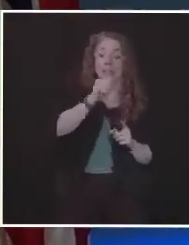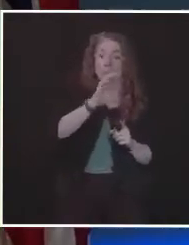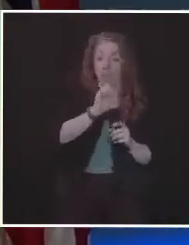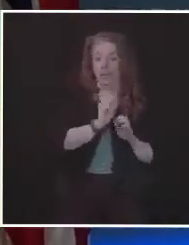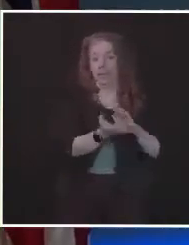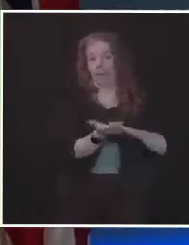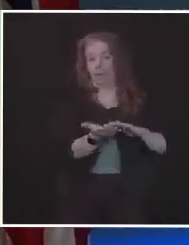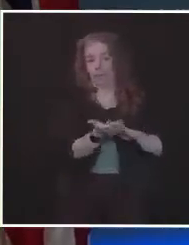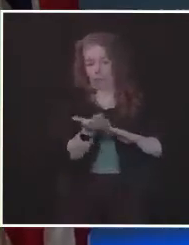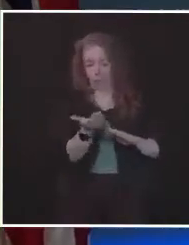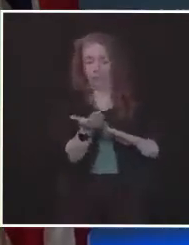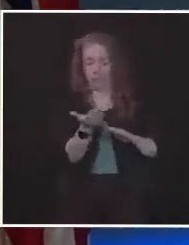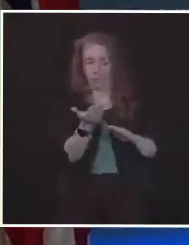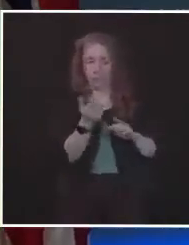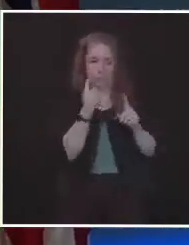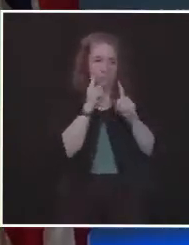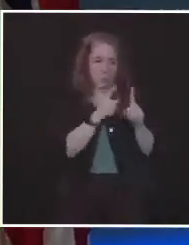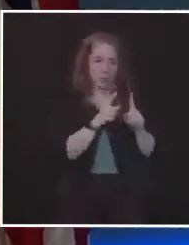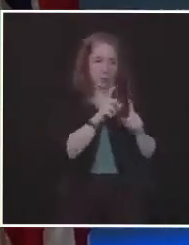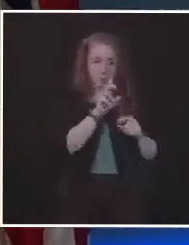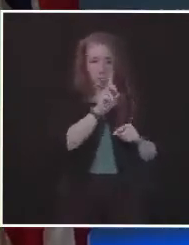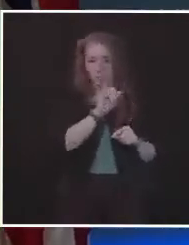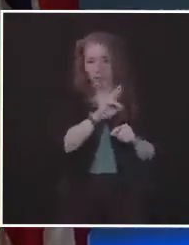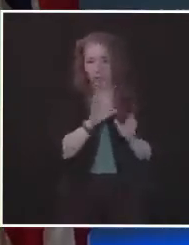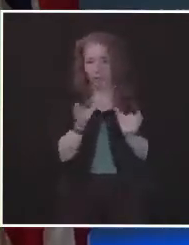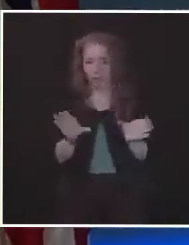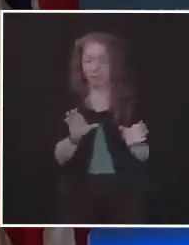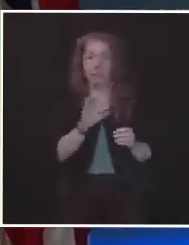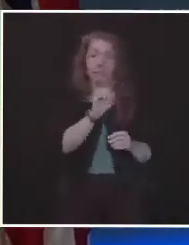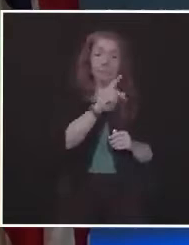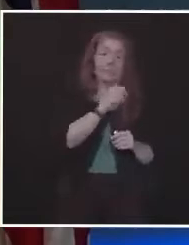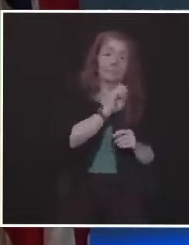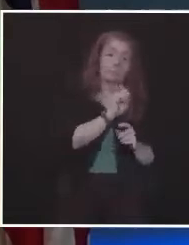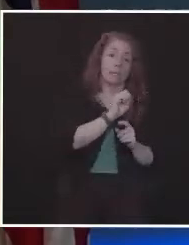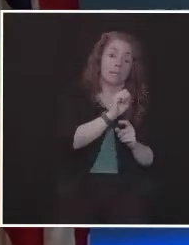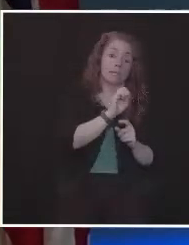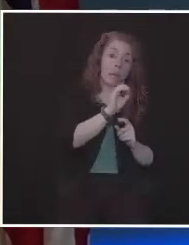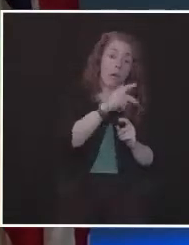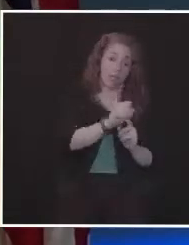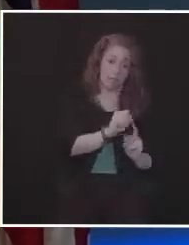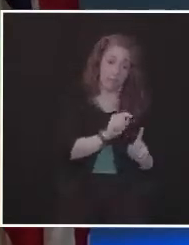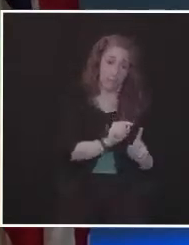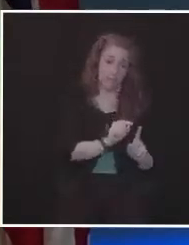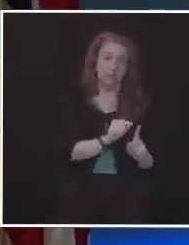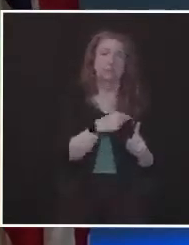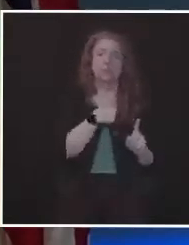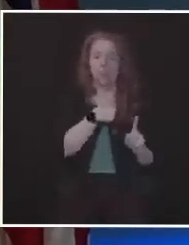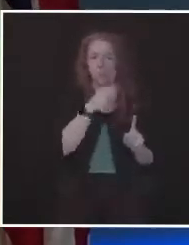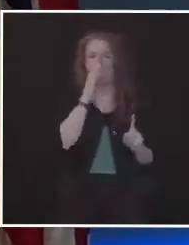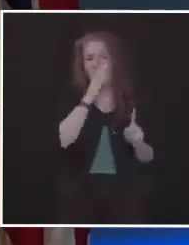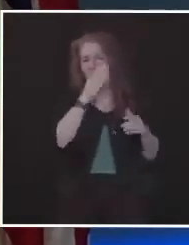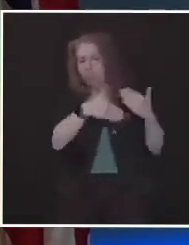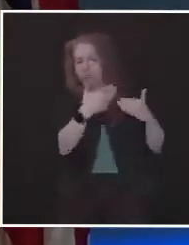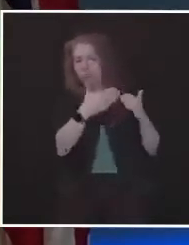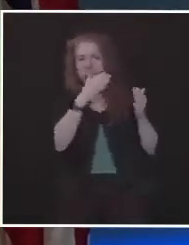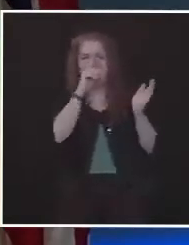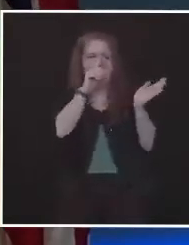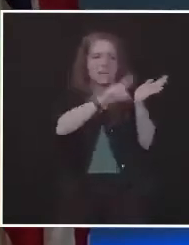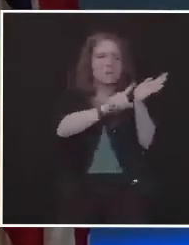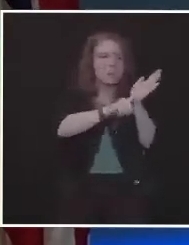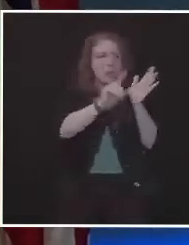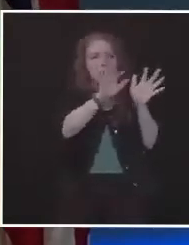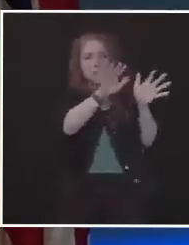Mission Directorate. Space Ops will carry out space exploration,